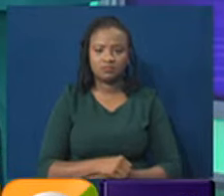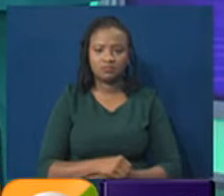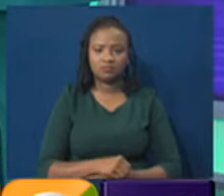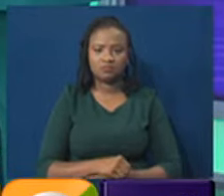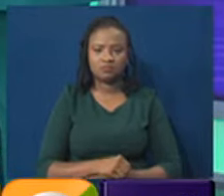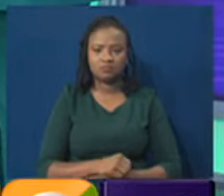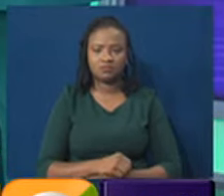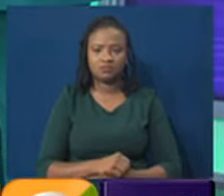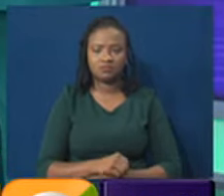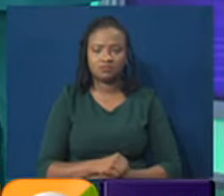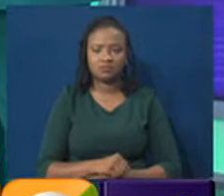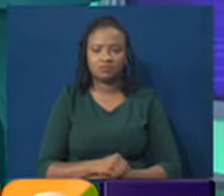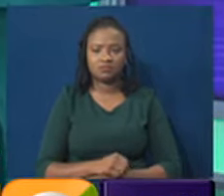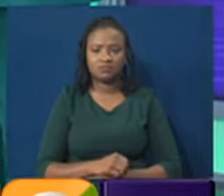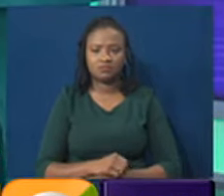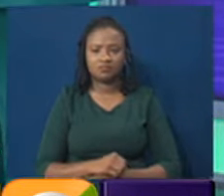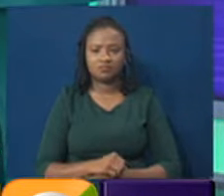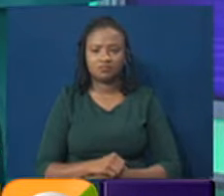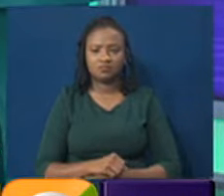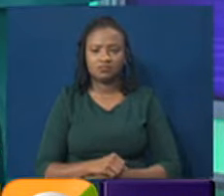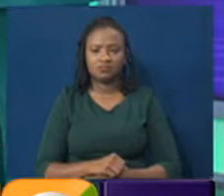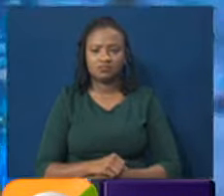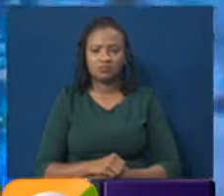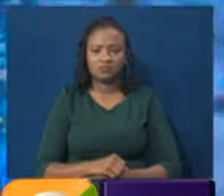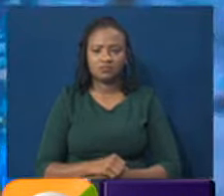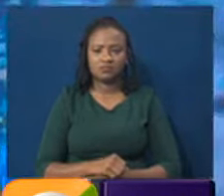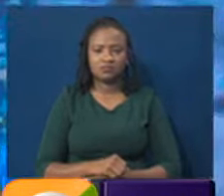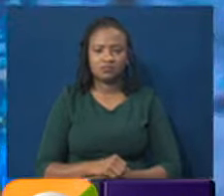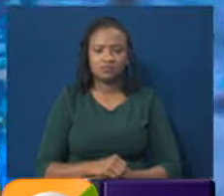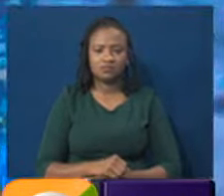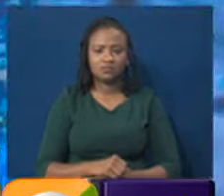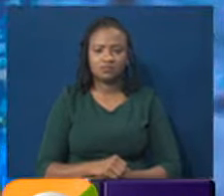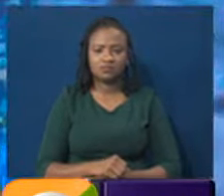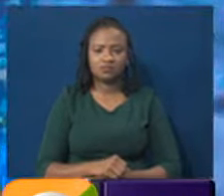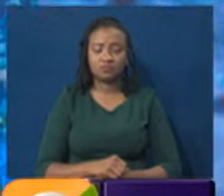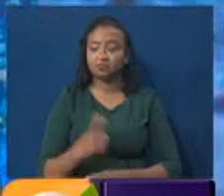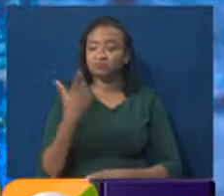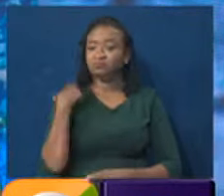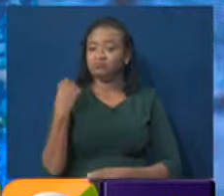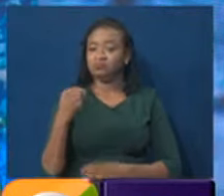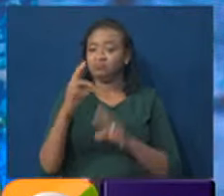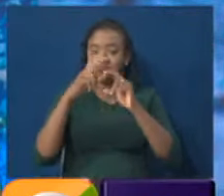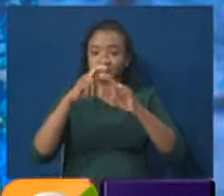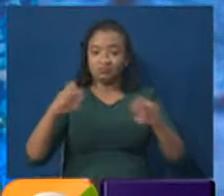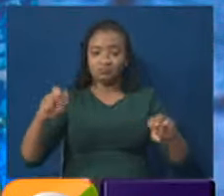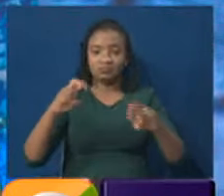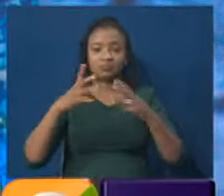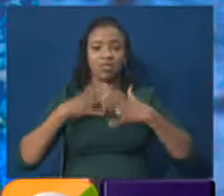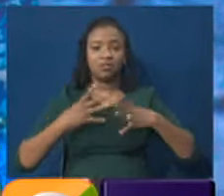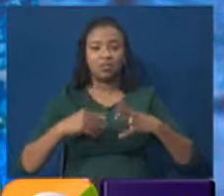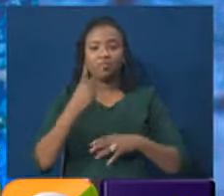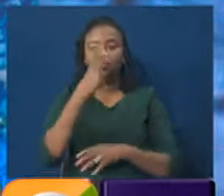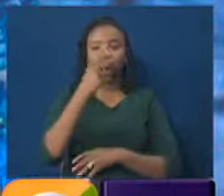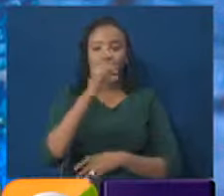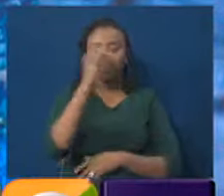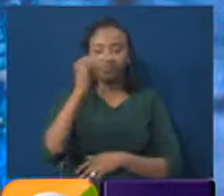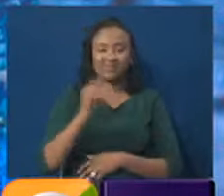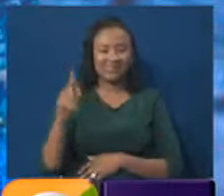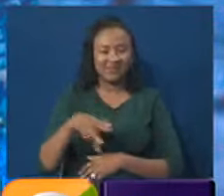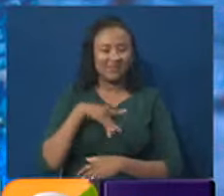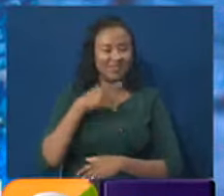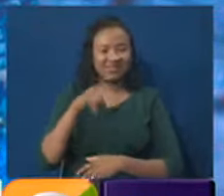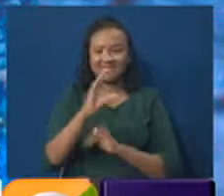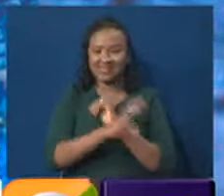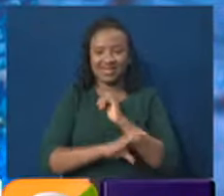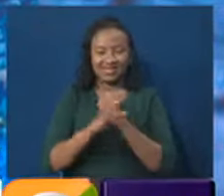think, a decline in those thinking the country was going in the wrong direction by nearly 20%, which means an